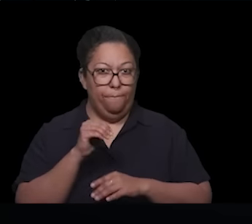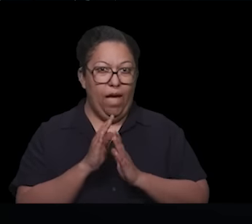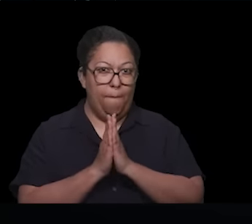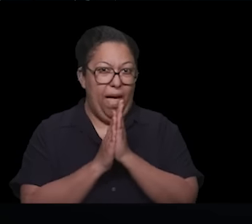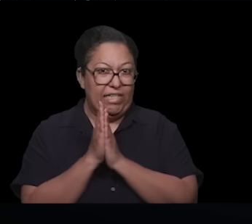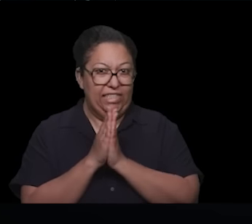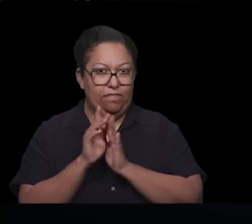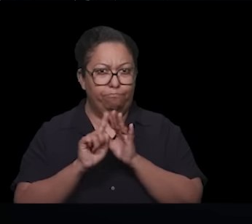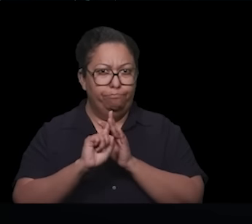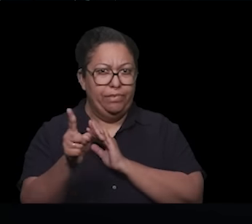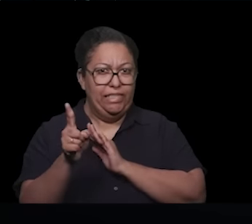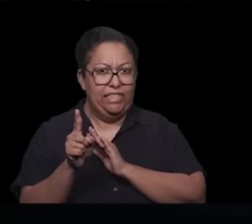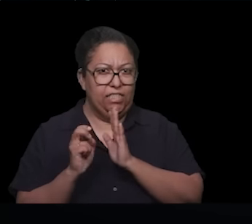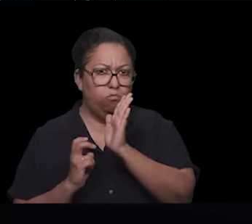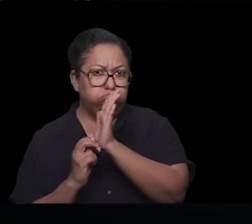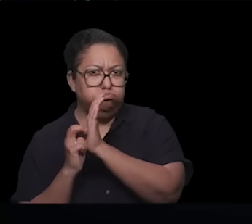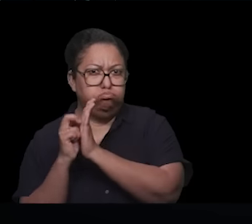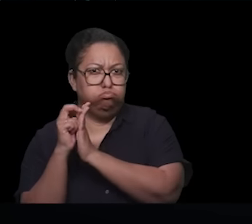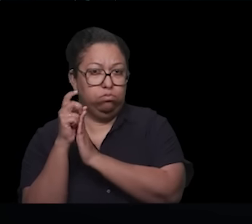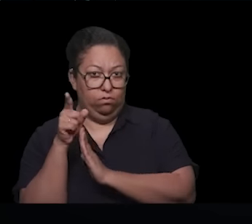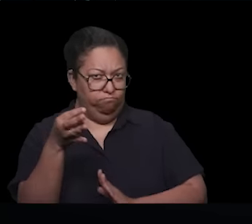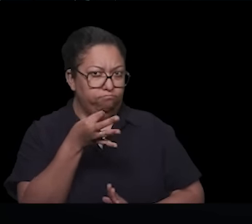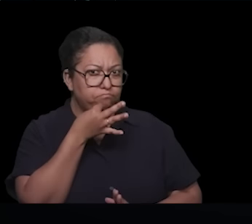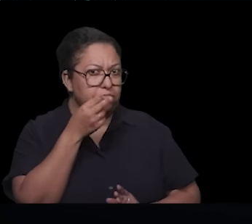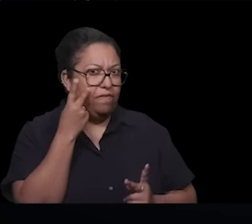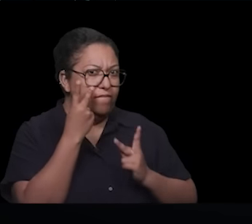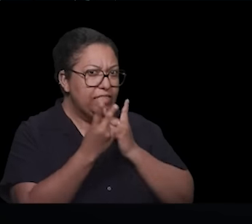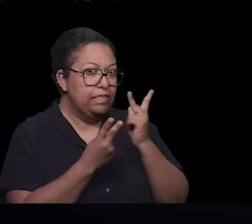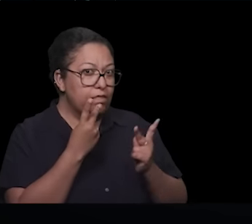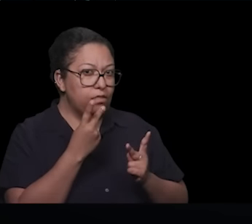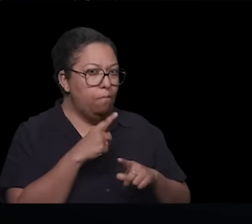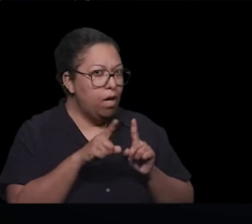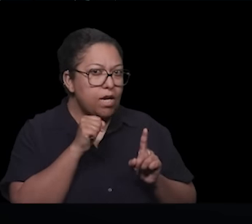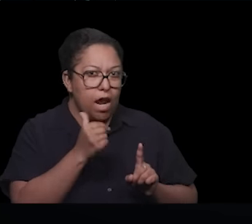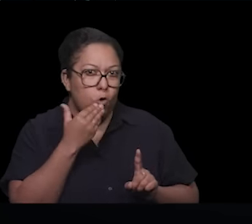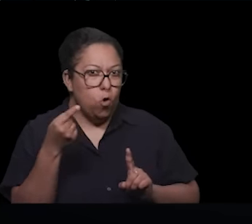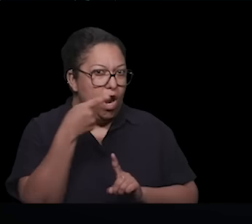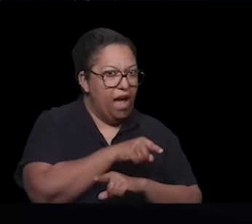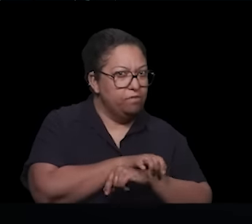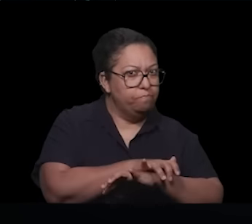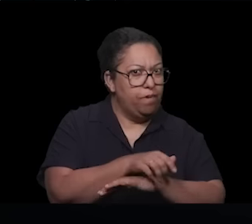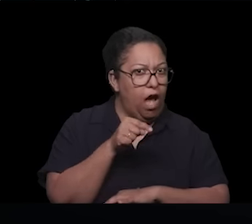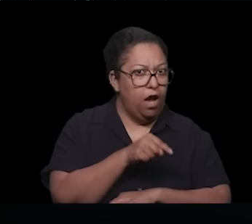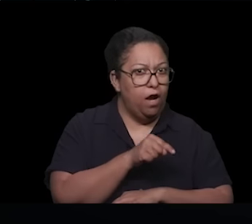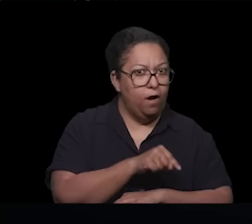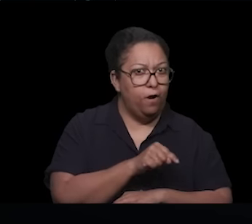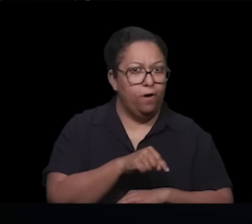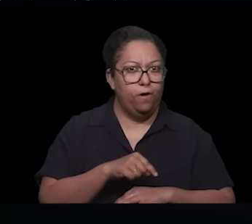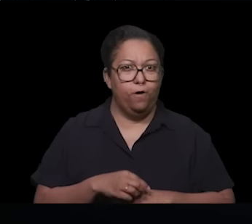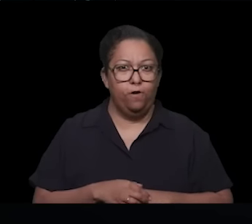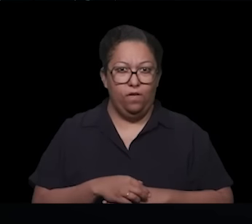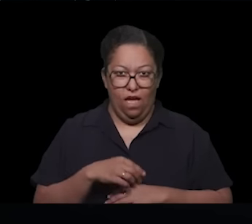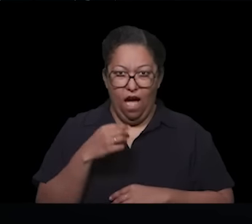The mantis flees and climbs a paint can. She has excellent vision, but not as good as